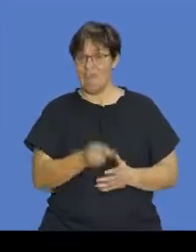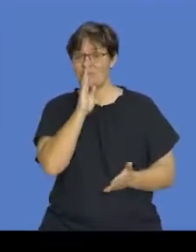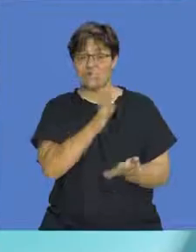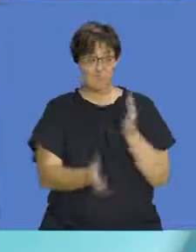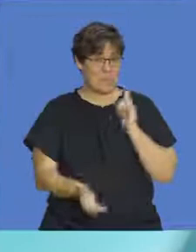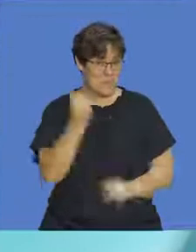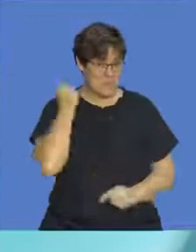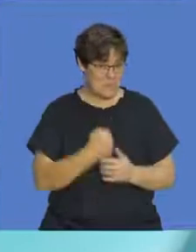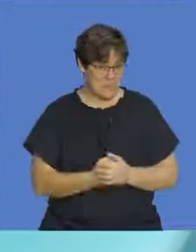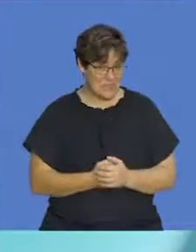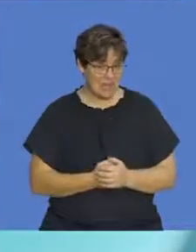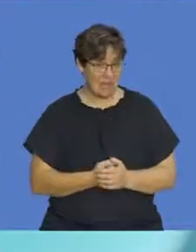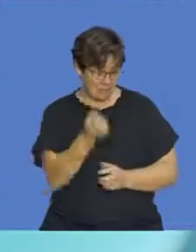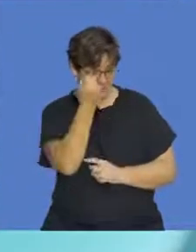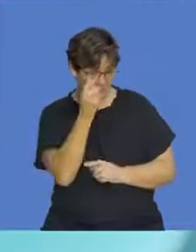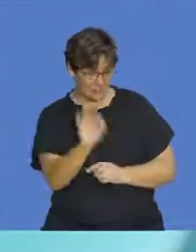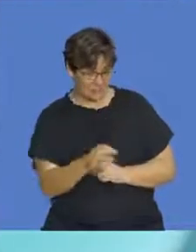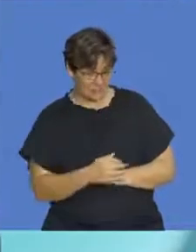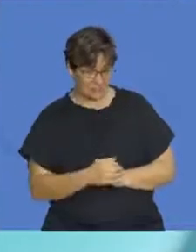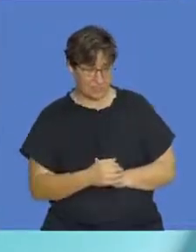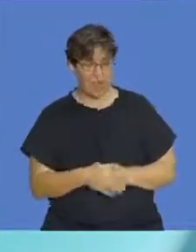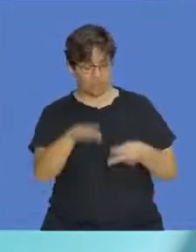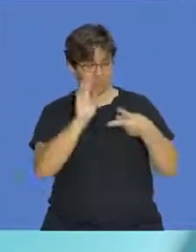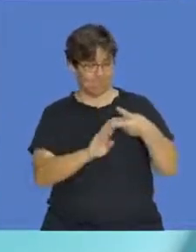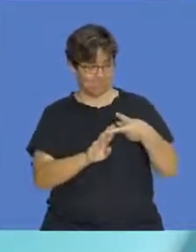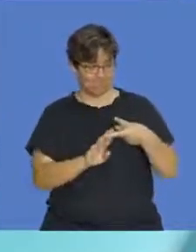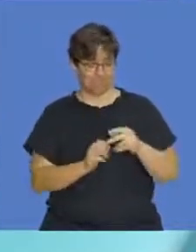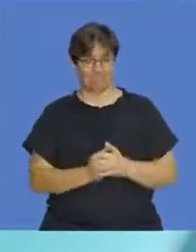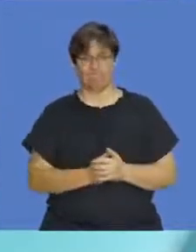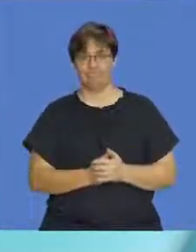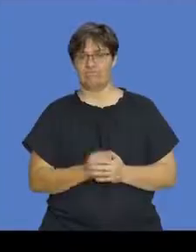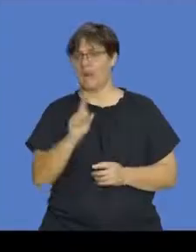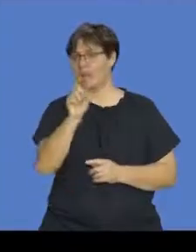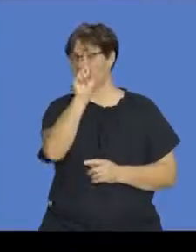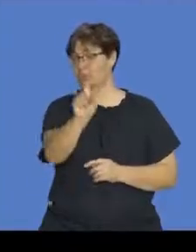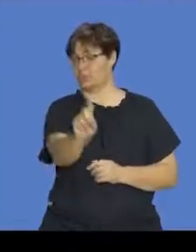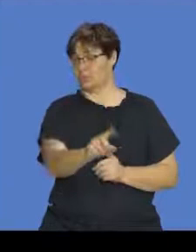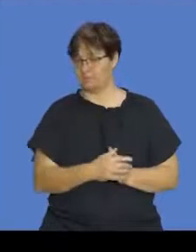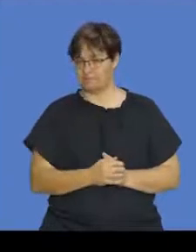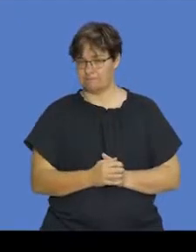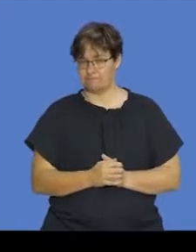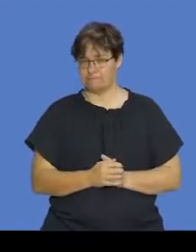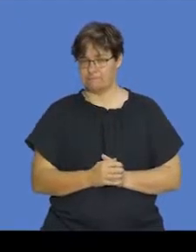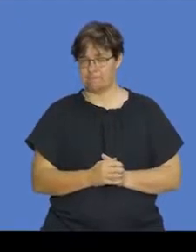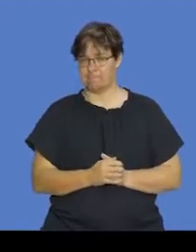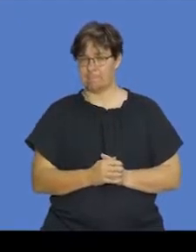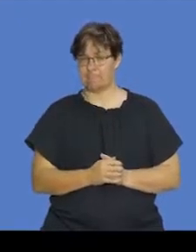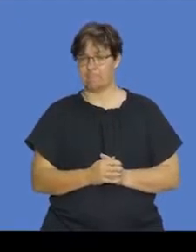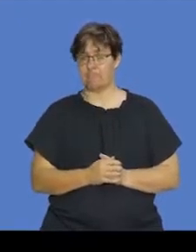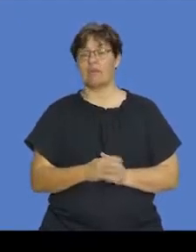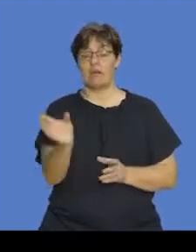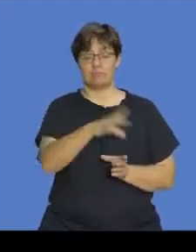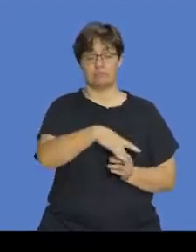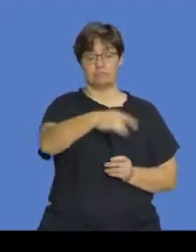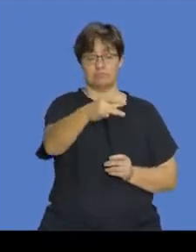it. I'm sure you're with it. Let's step it up a level. Let's ask our next question. So we're told that one card is